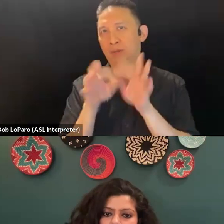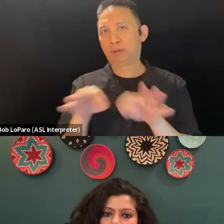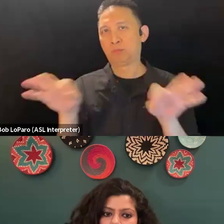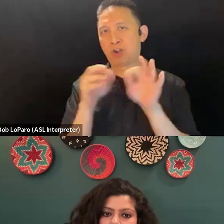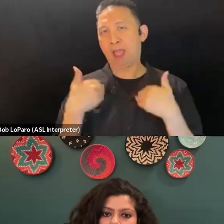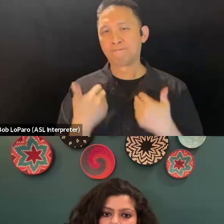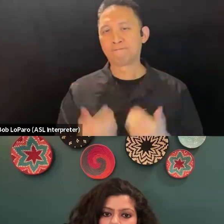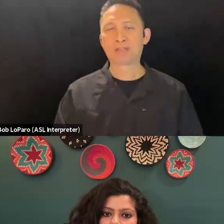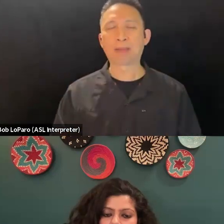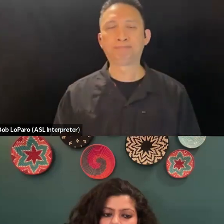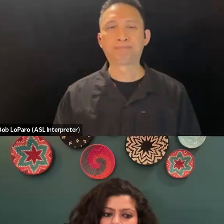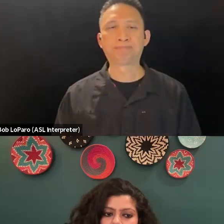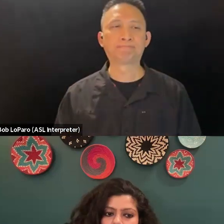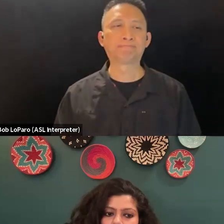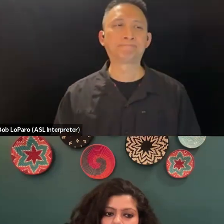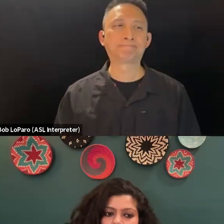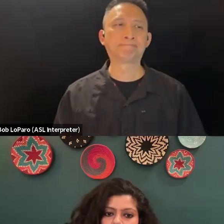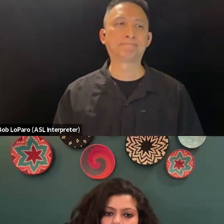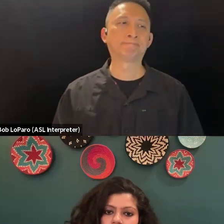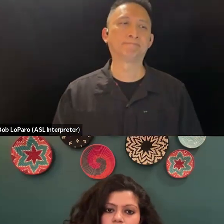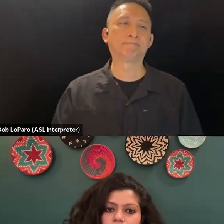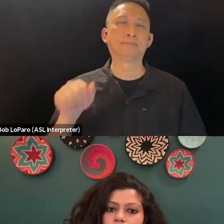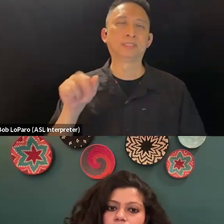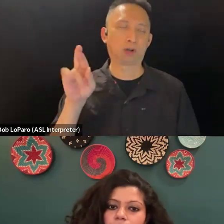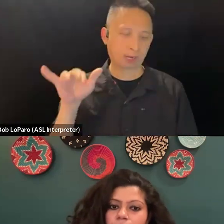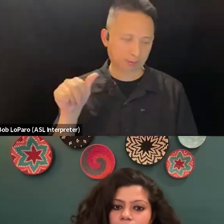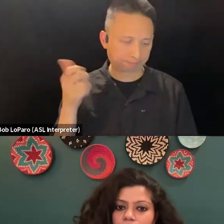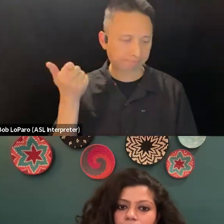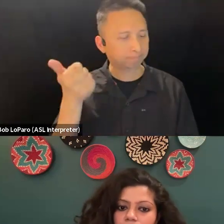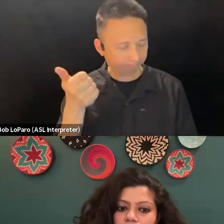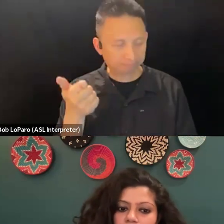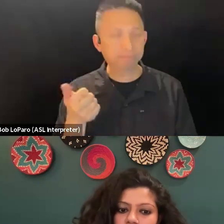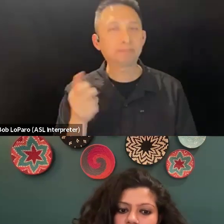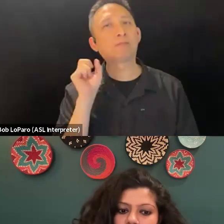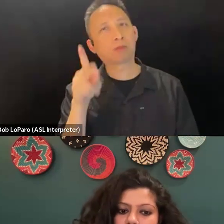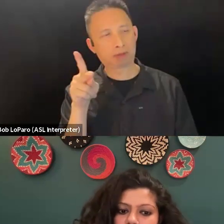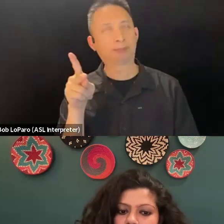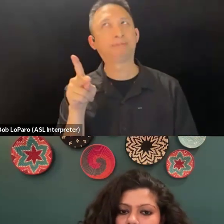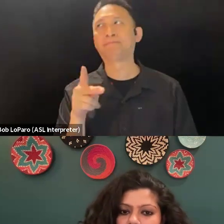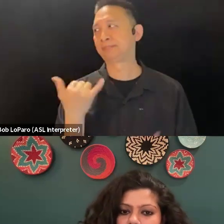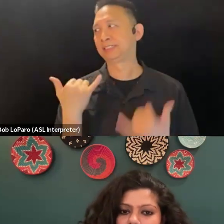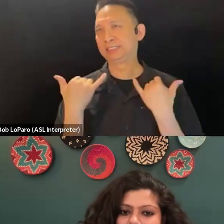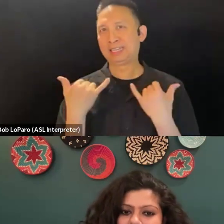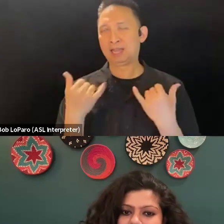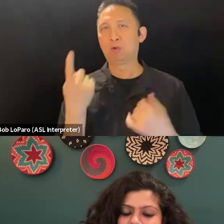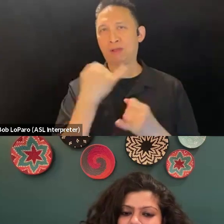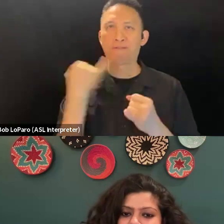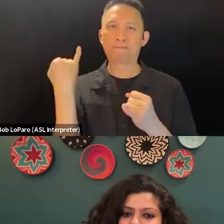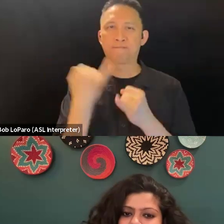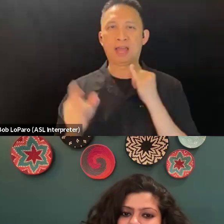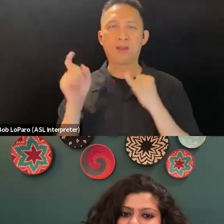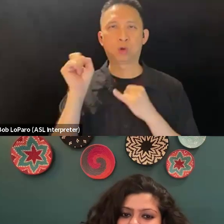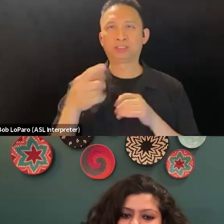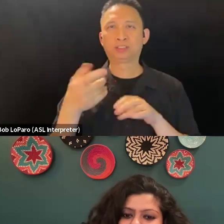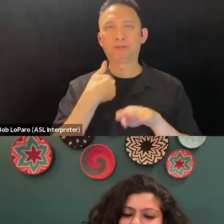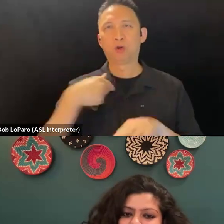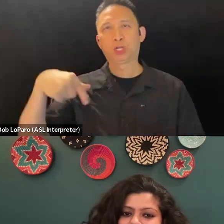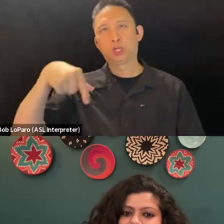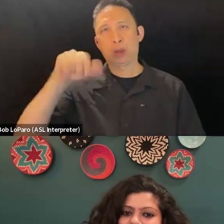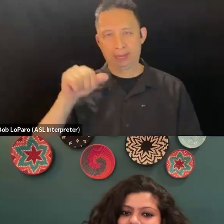of it, and it doesn't come across that what you have is this very well thought out film with a team that's going to make this film